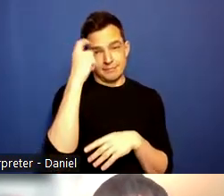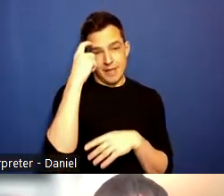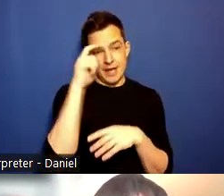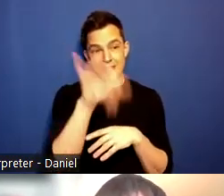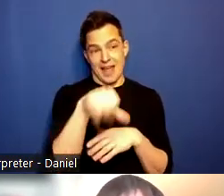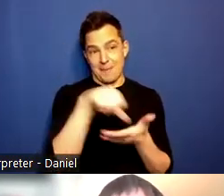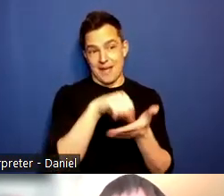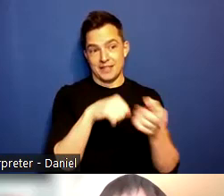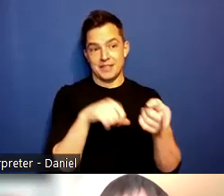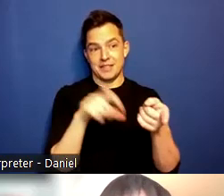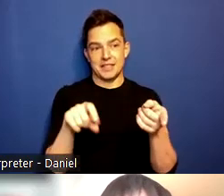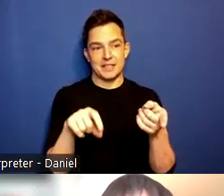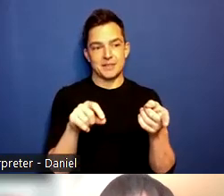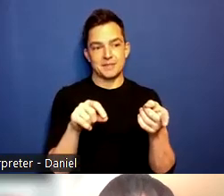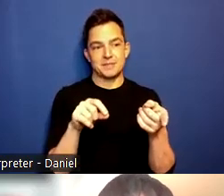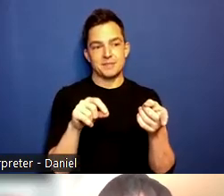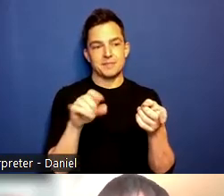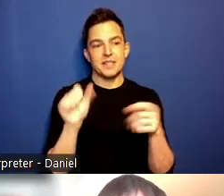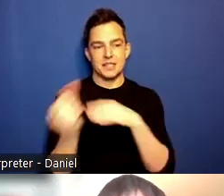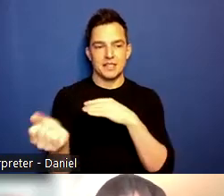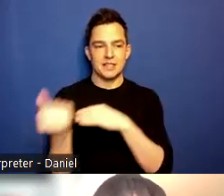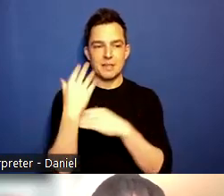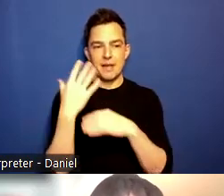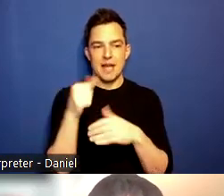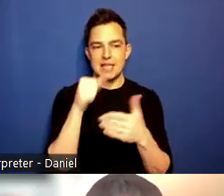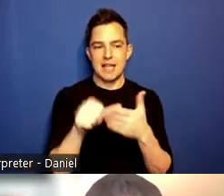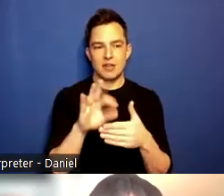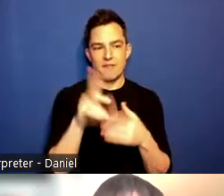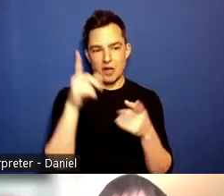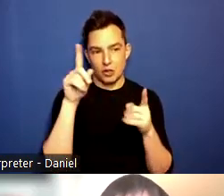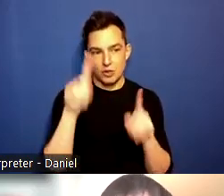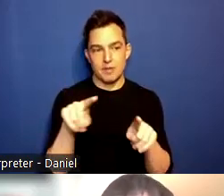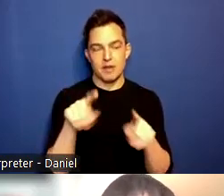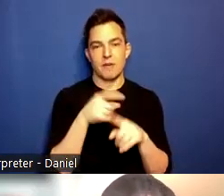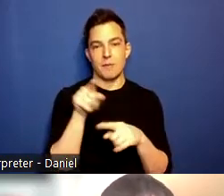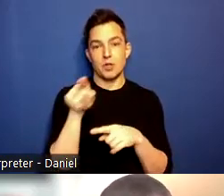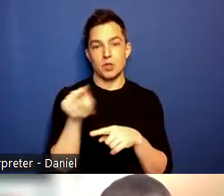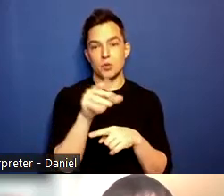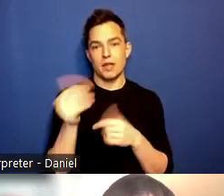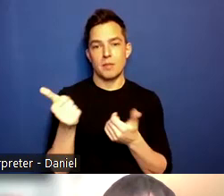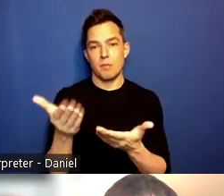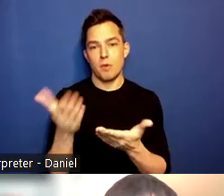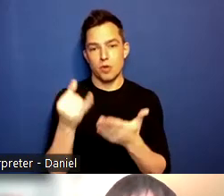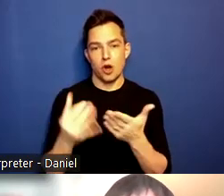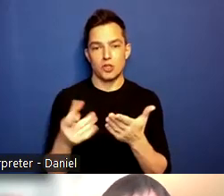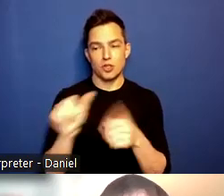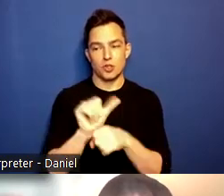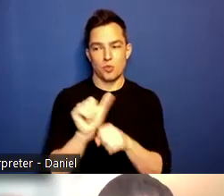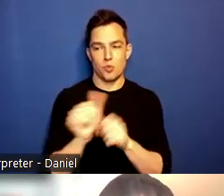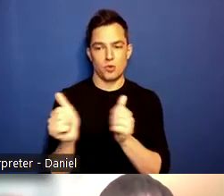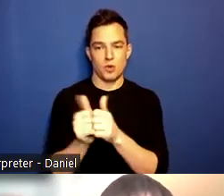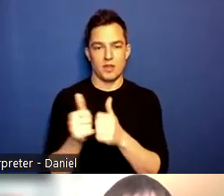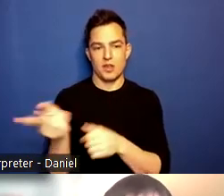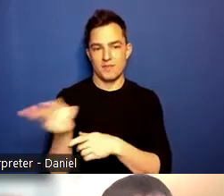to also submit a letter of agreement that is executed between you and the proposed artist that you're working with. This